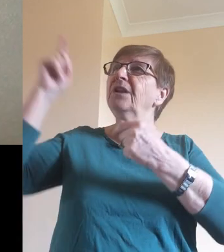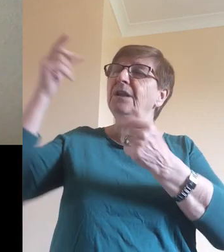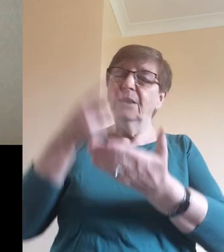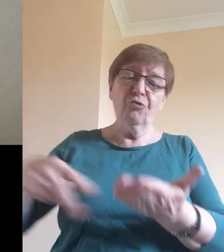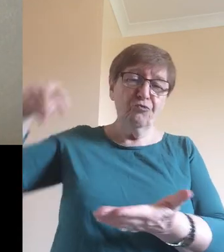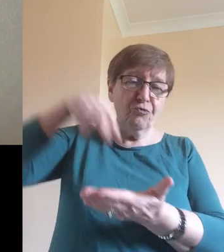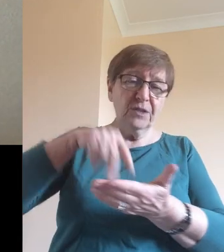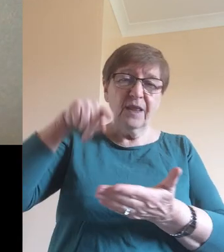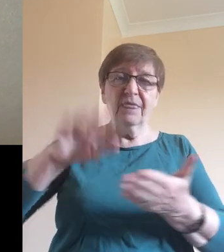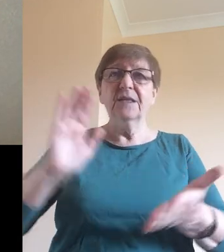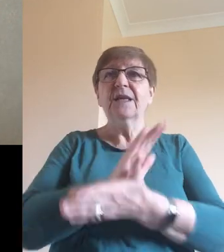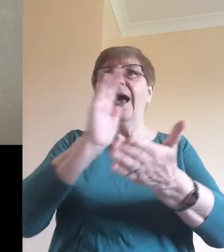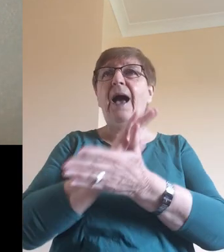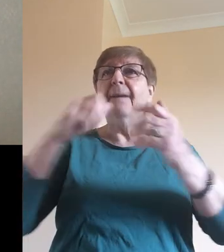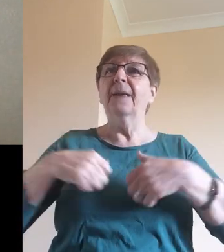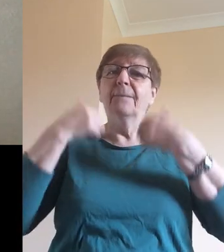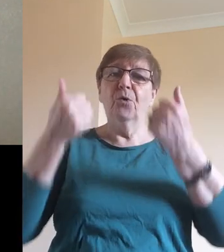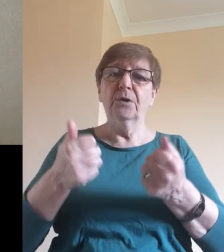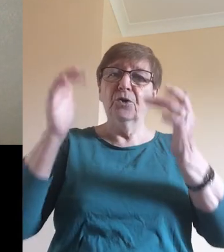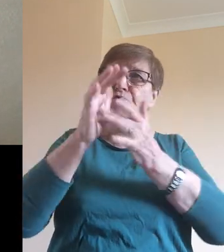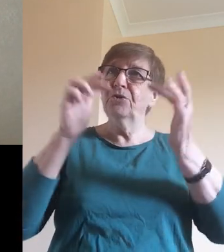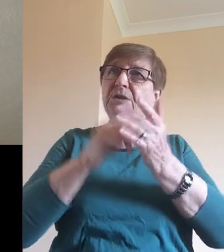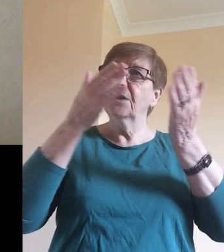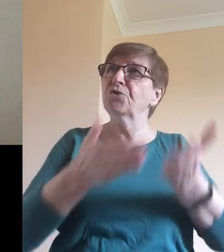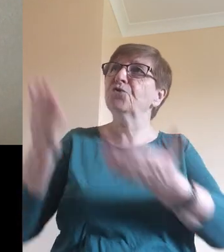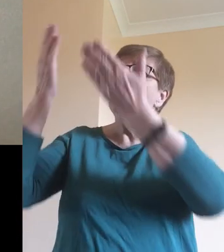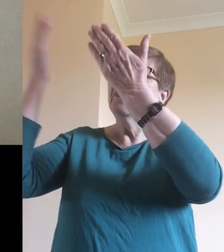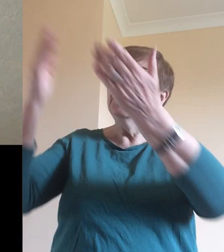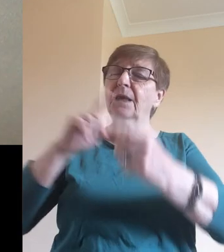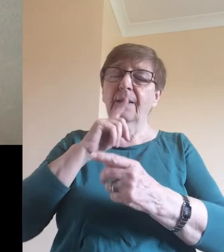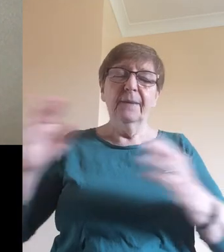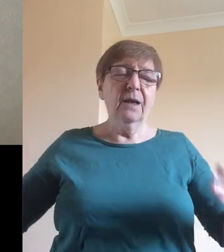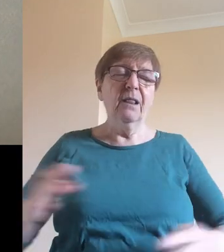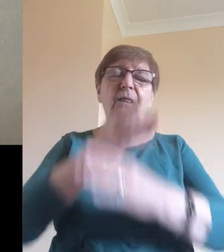morning. Jesus, to thee be glory given.